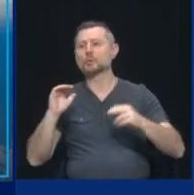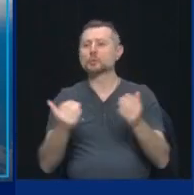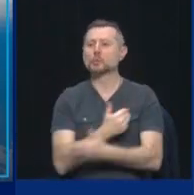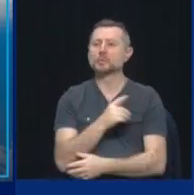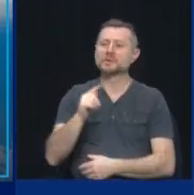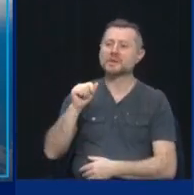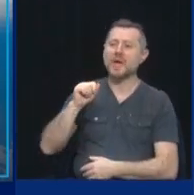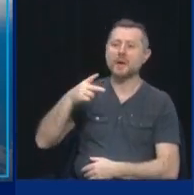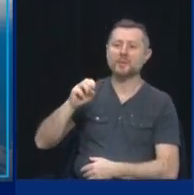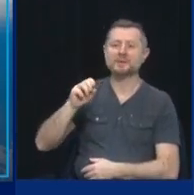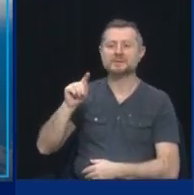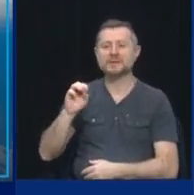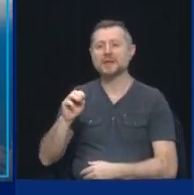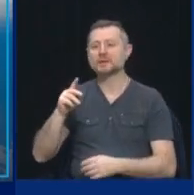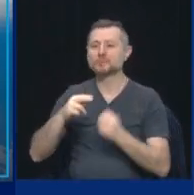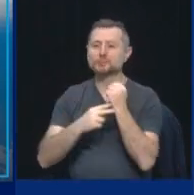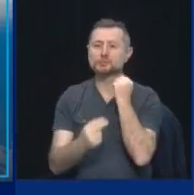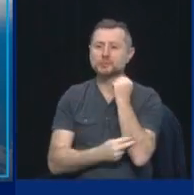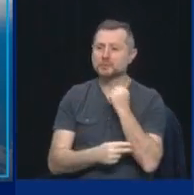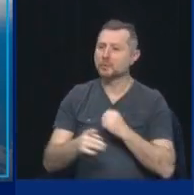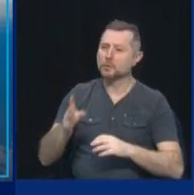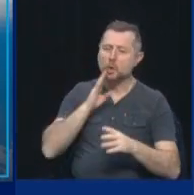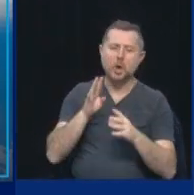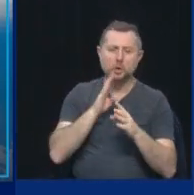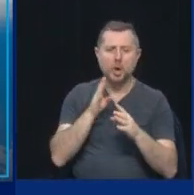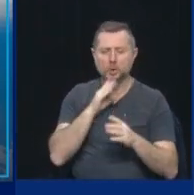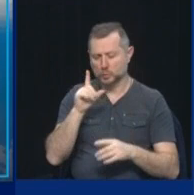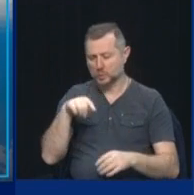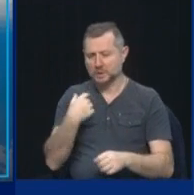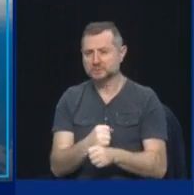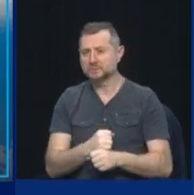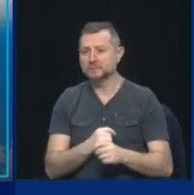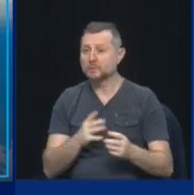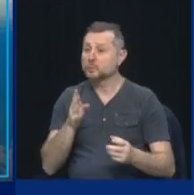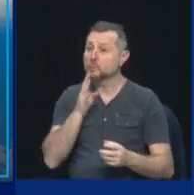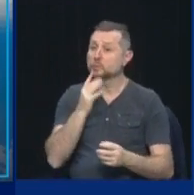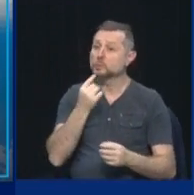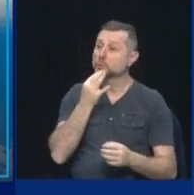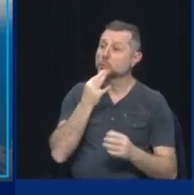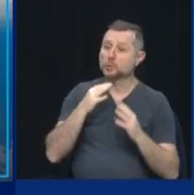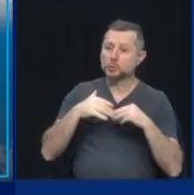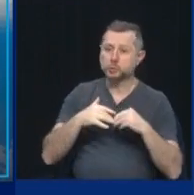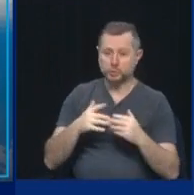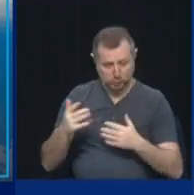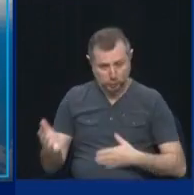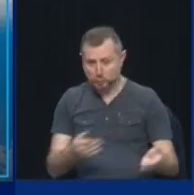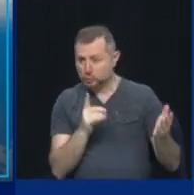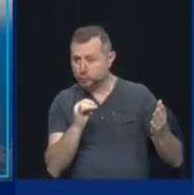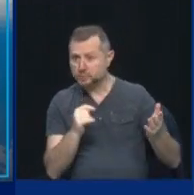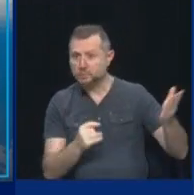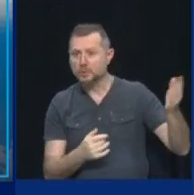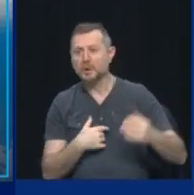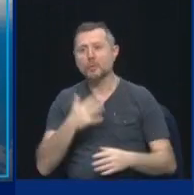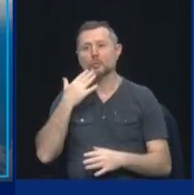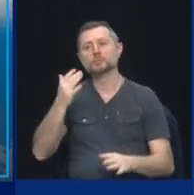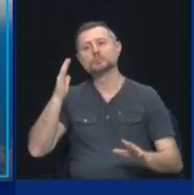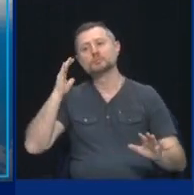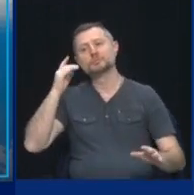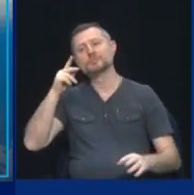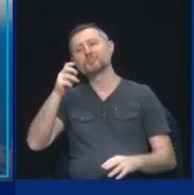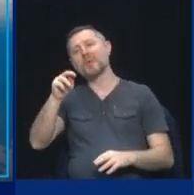It's falling down. They've talked about it for 20 years. Okay, now do it. I have a great idea. New Penn Station. It's a